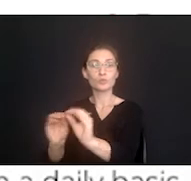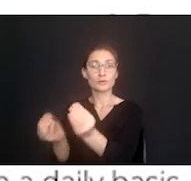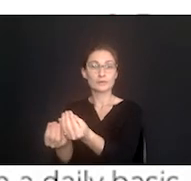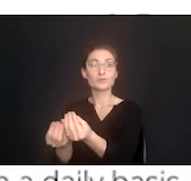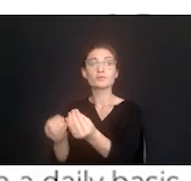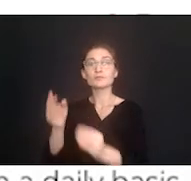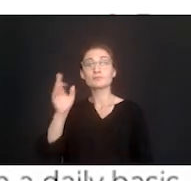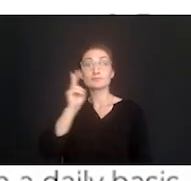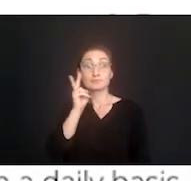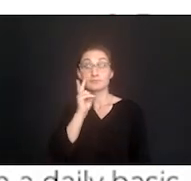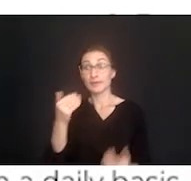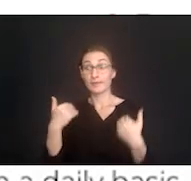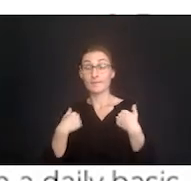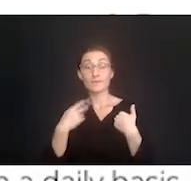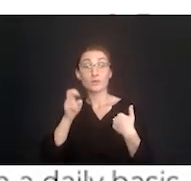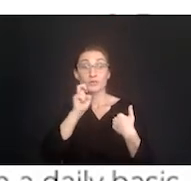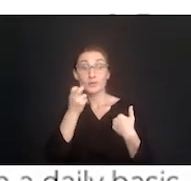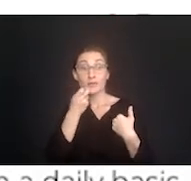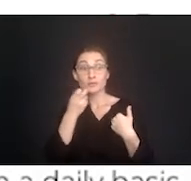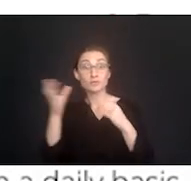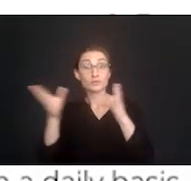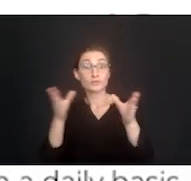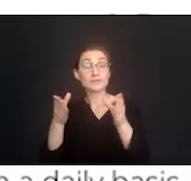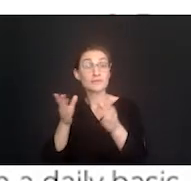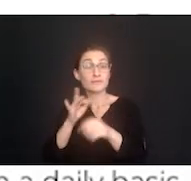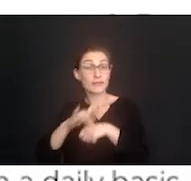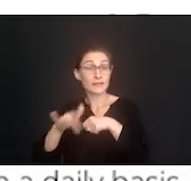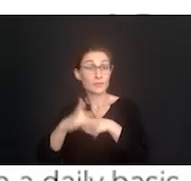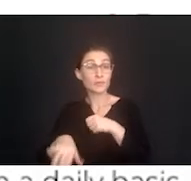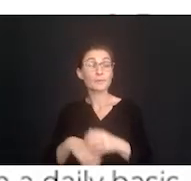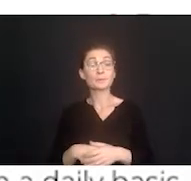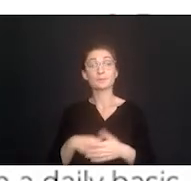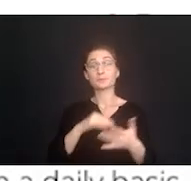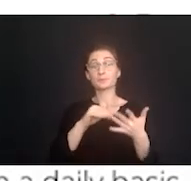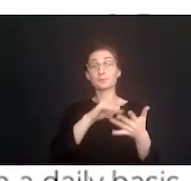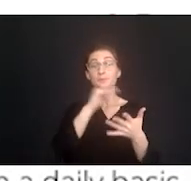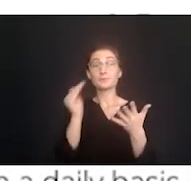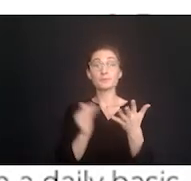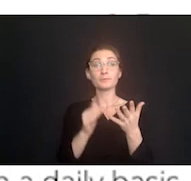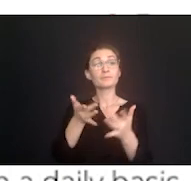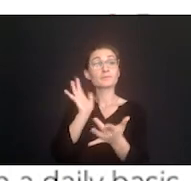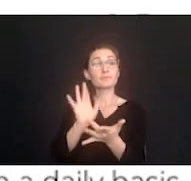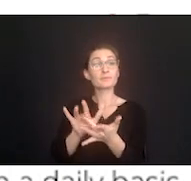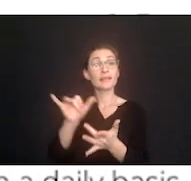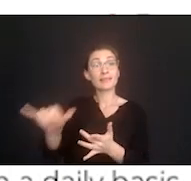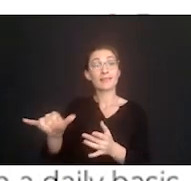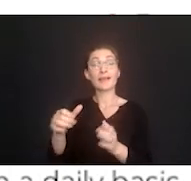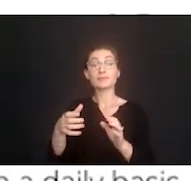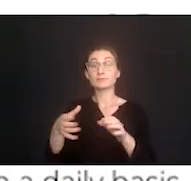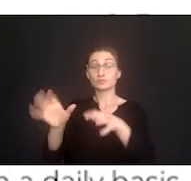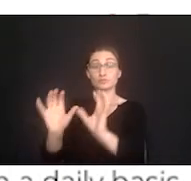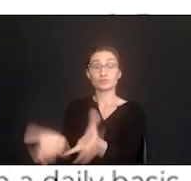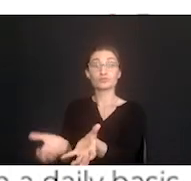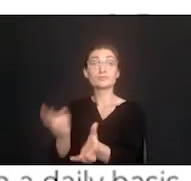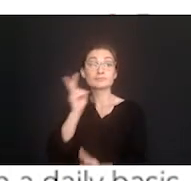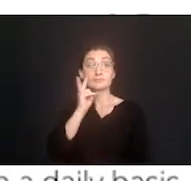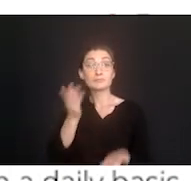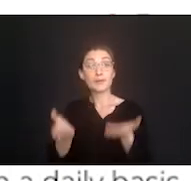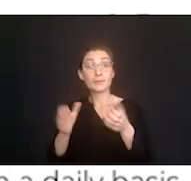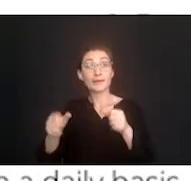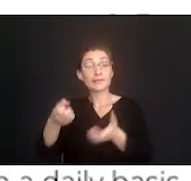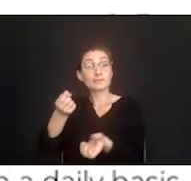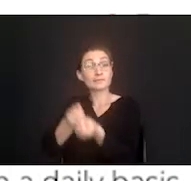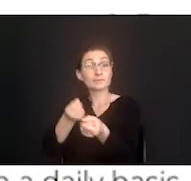have neuropsychological services available too. Reach out to your chapter to see what resources might be available to aid in